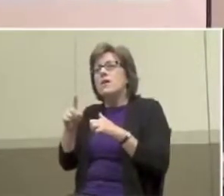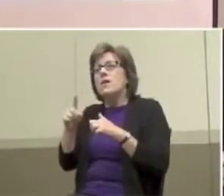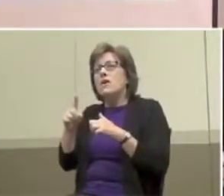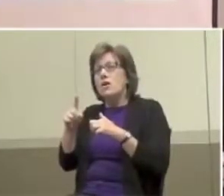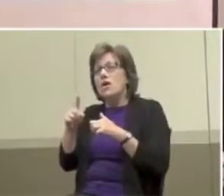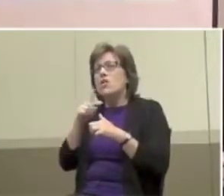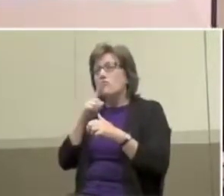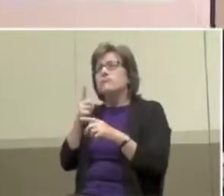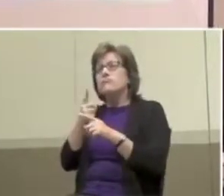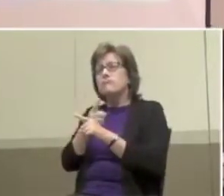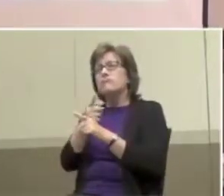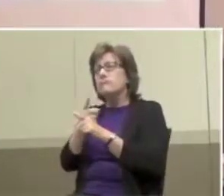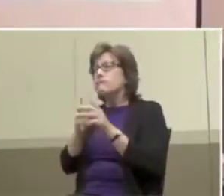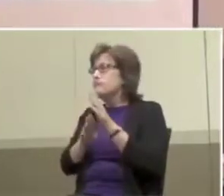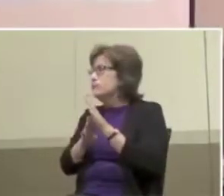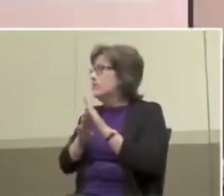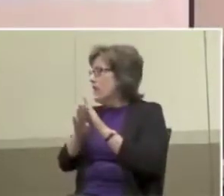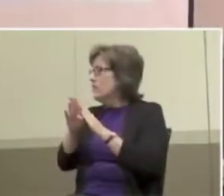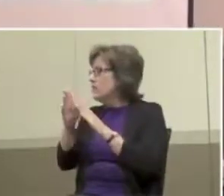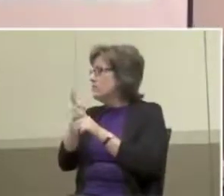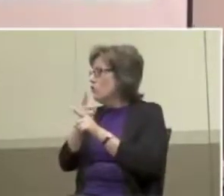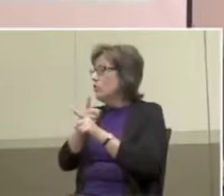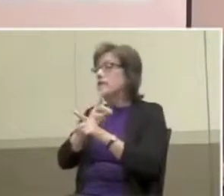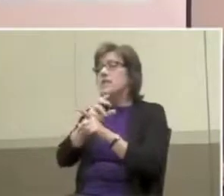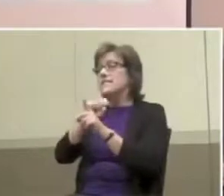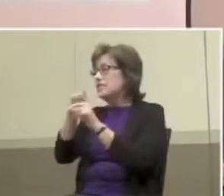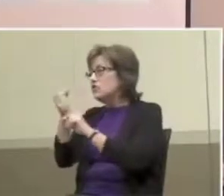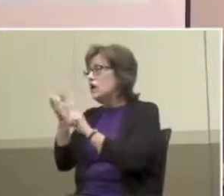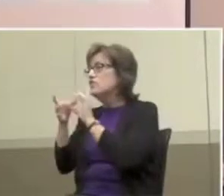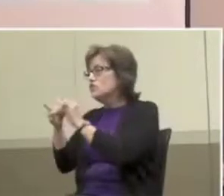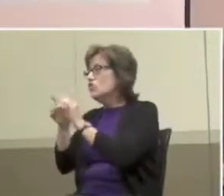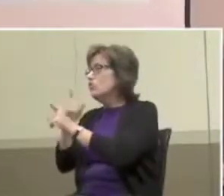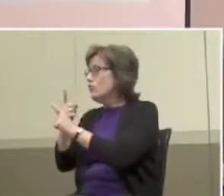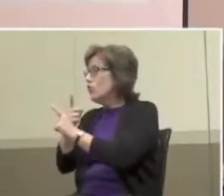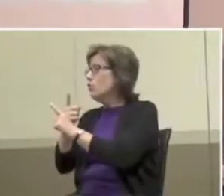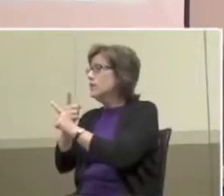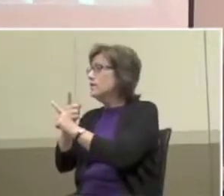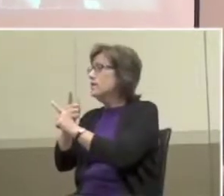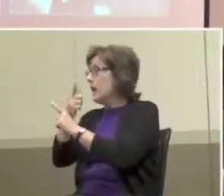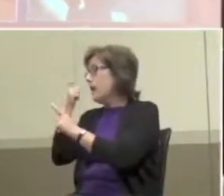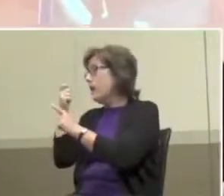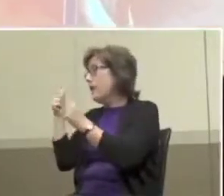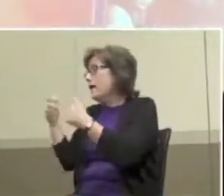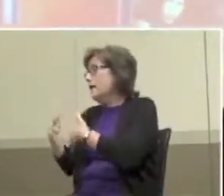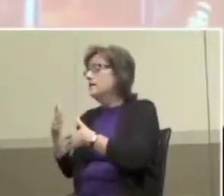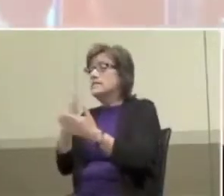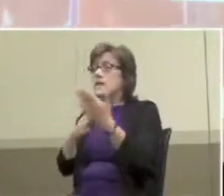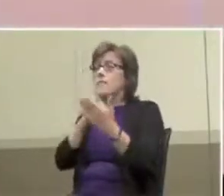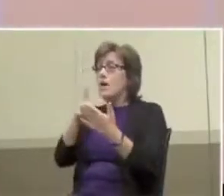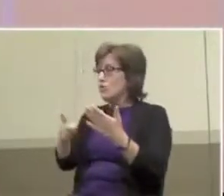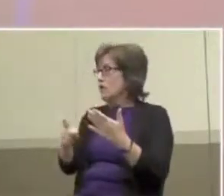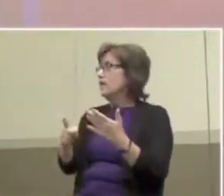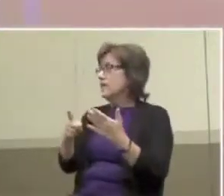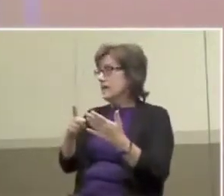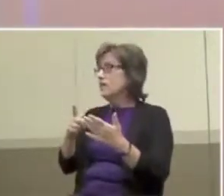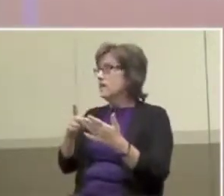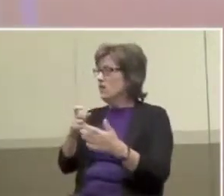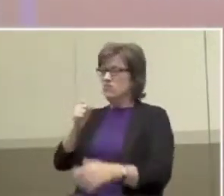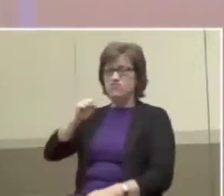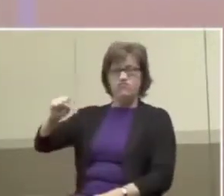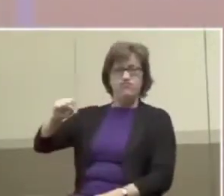appropriate or situationally appropriate in the case of fear, and some are actual acts of resistance, okay?